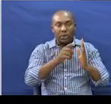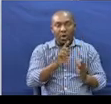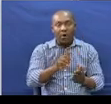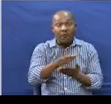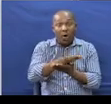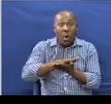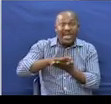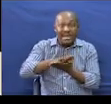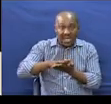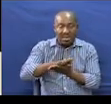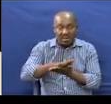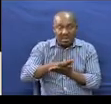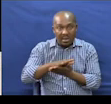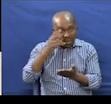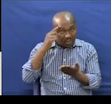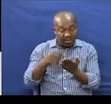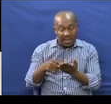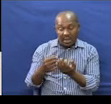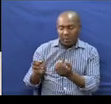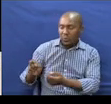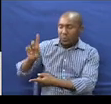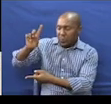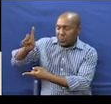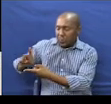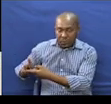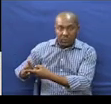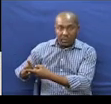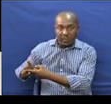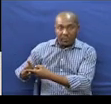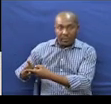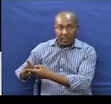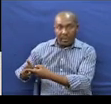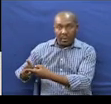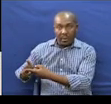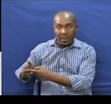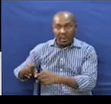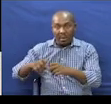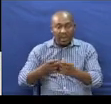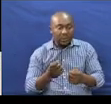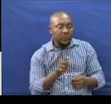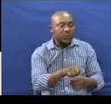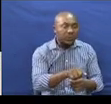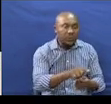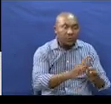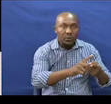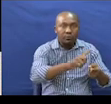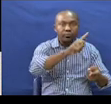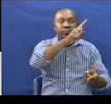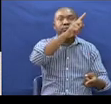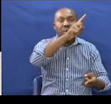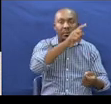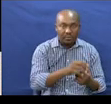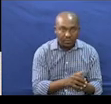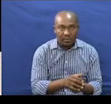they cause decline in the populations. And after reaching or after arriving to the next place, this leads